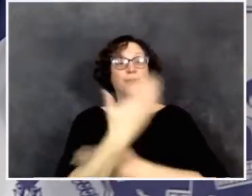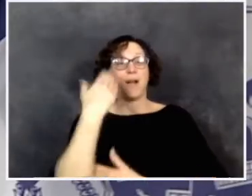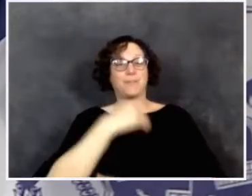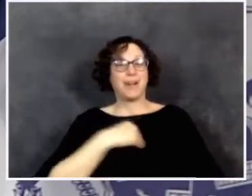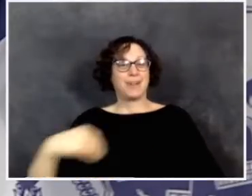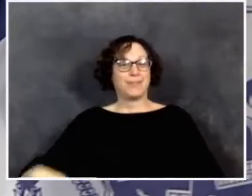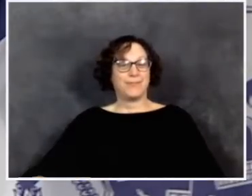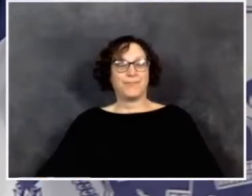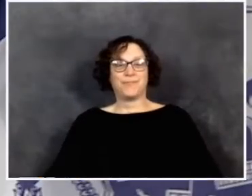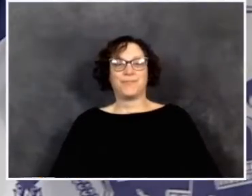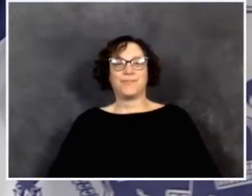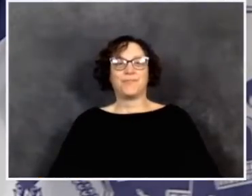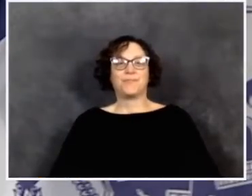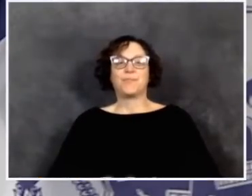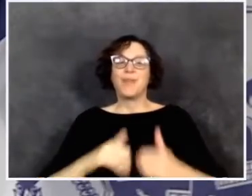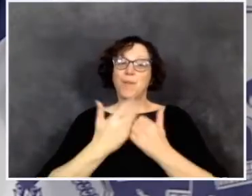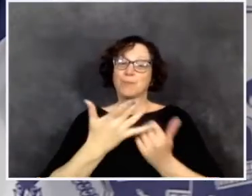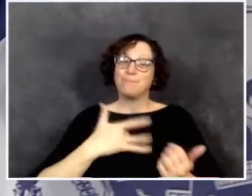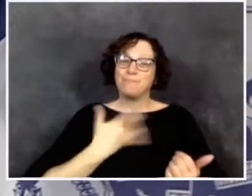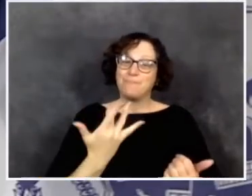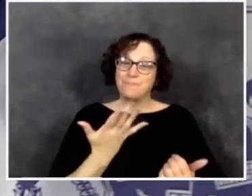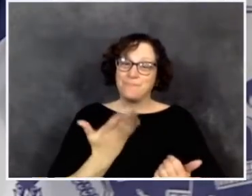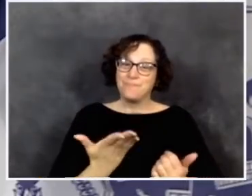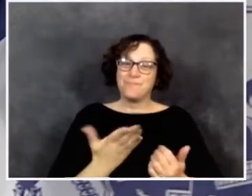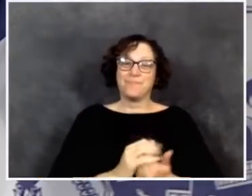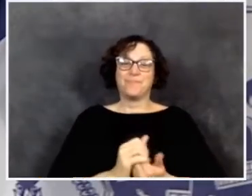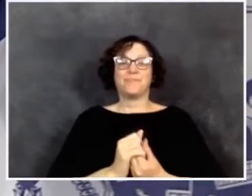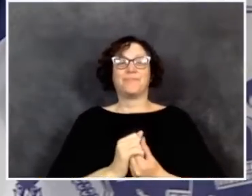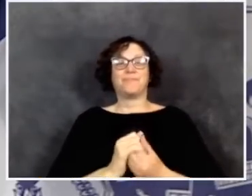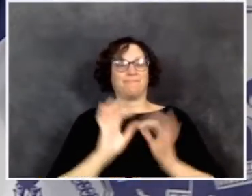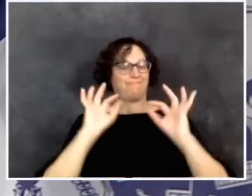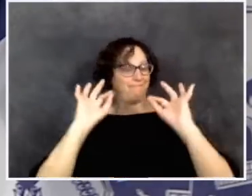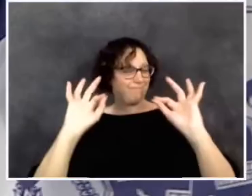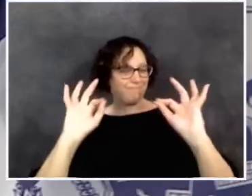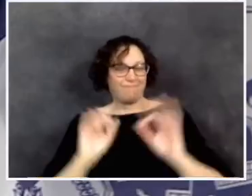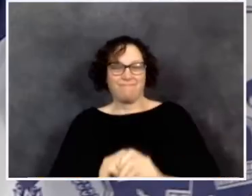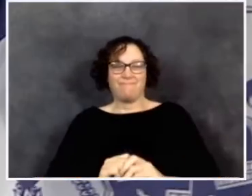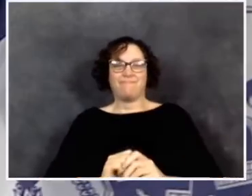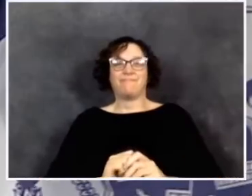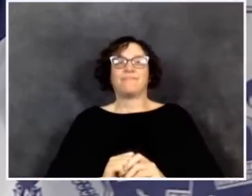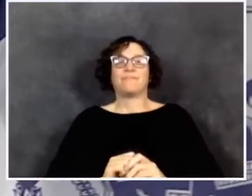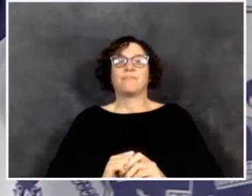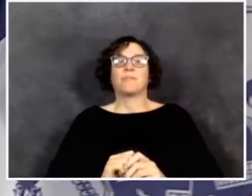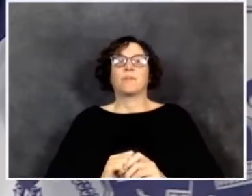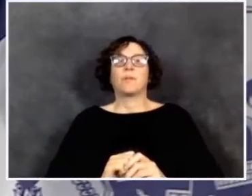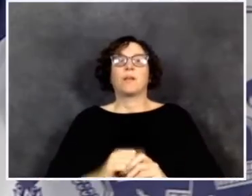great. I have a question. Just early, actually last night,